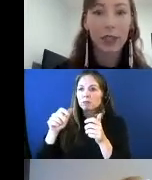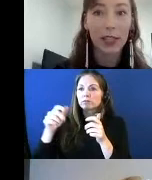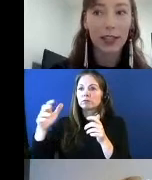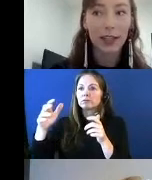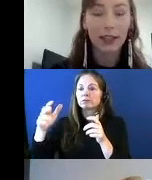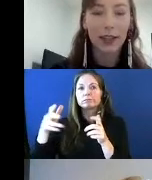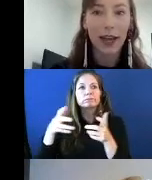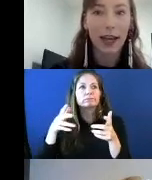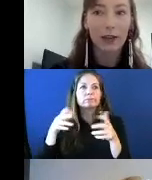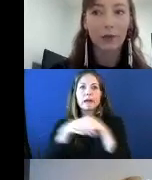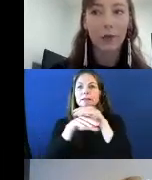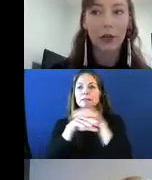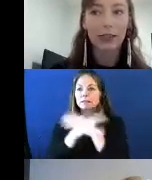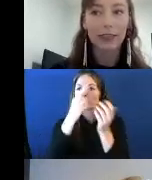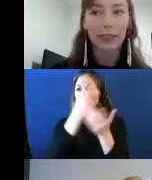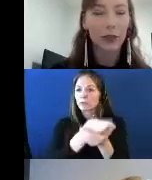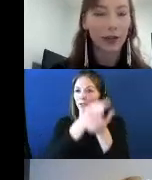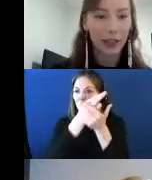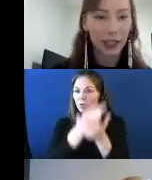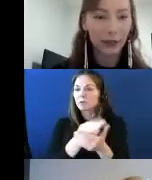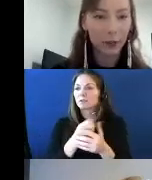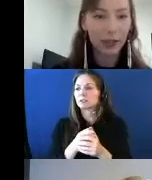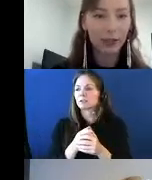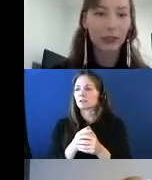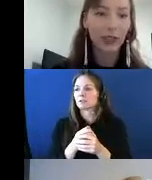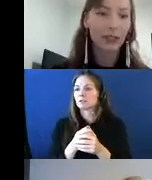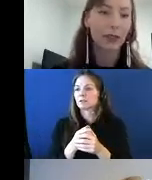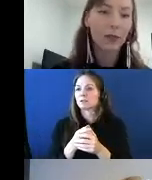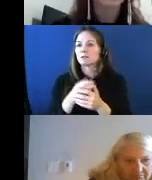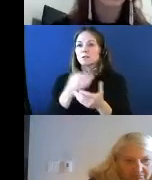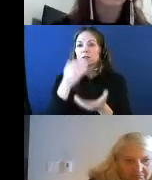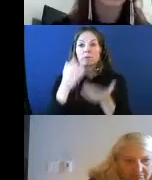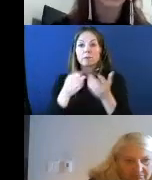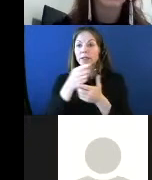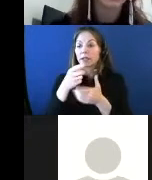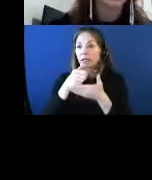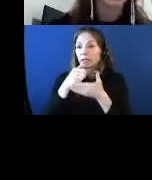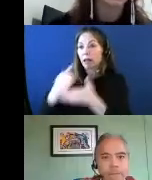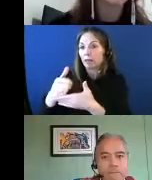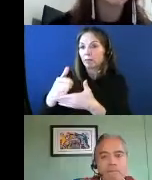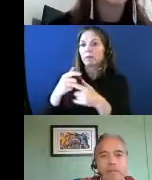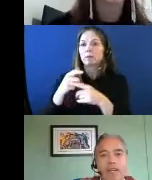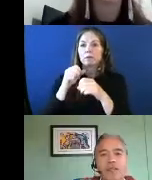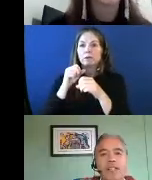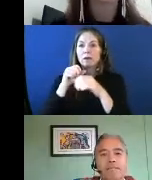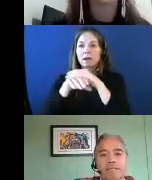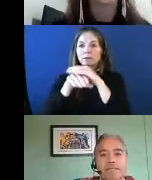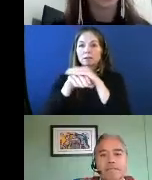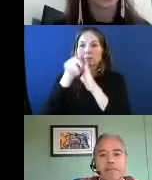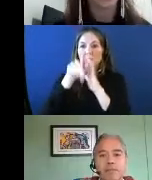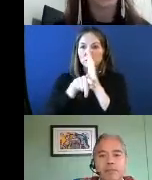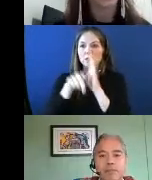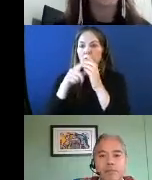Maybe we have more access to advocating for policy, right? Like me, myself, as an Indigenous researcher, but I still